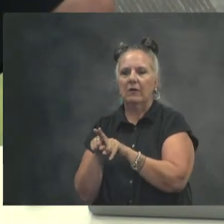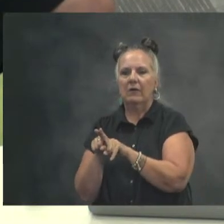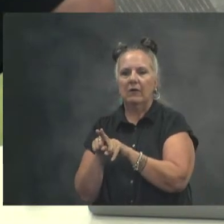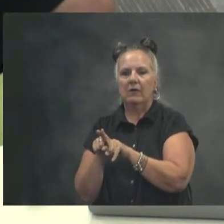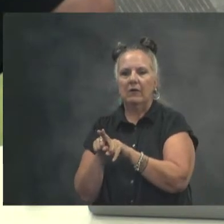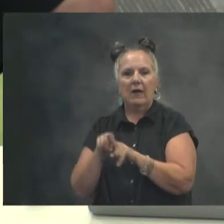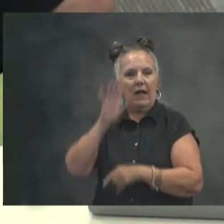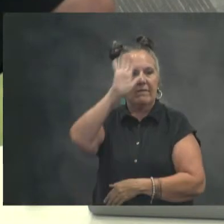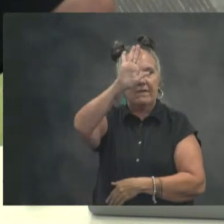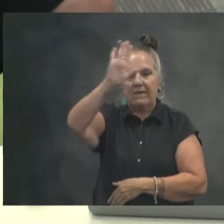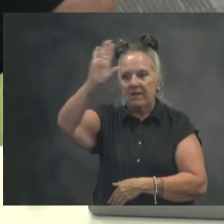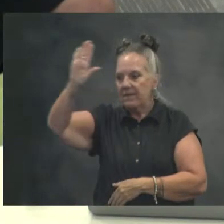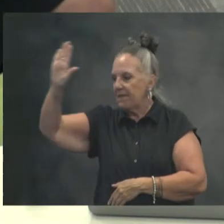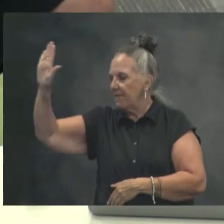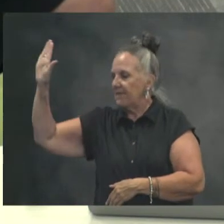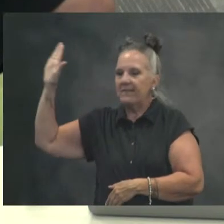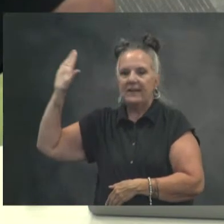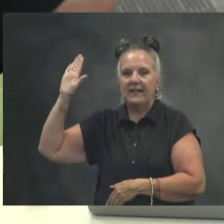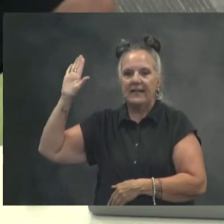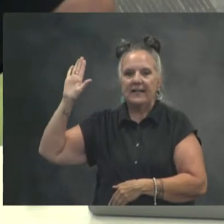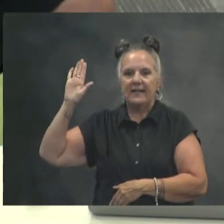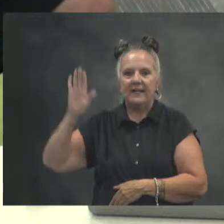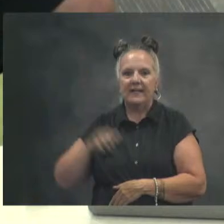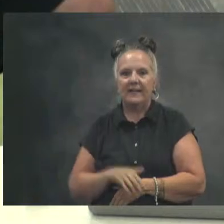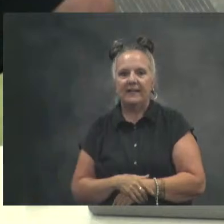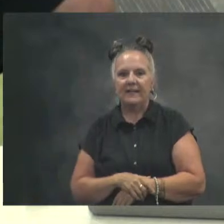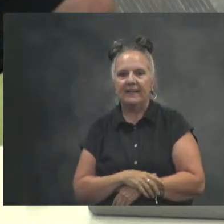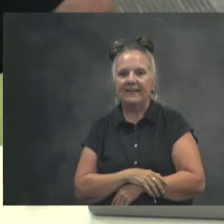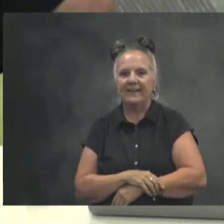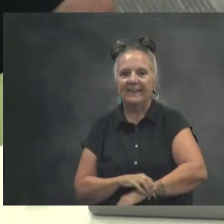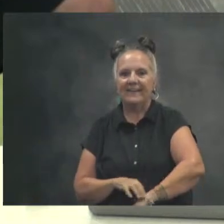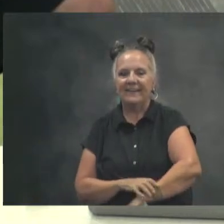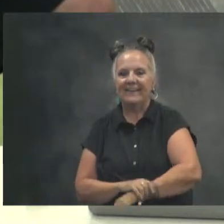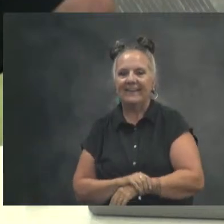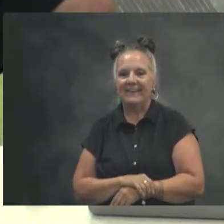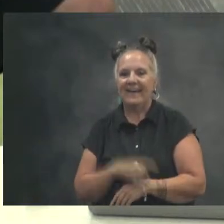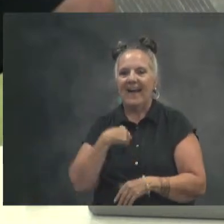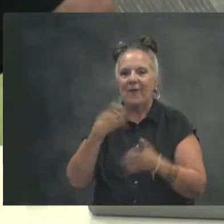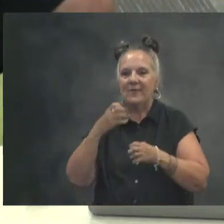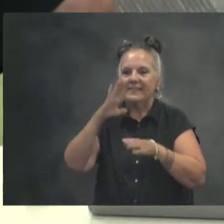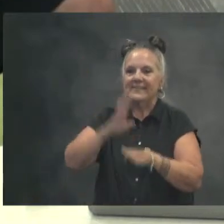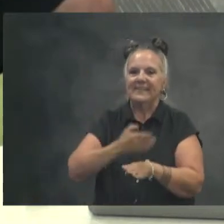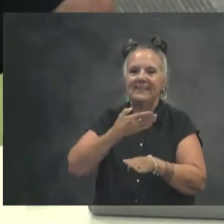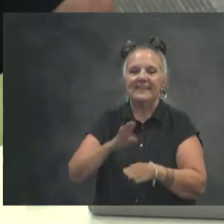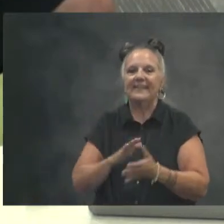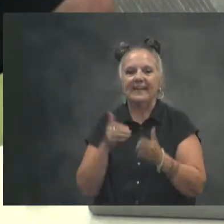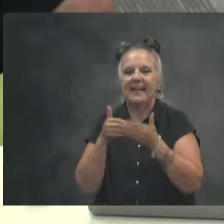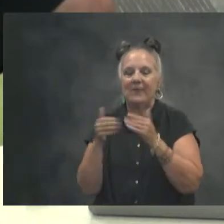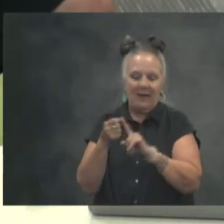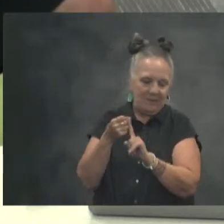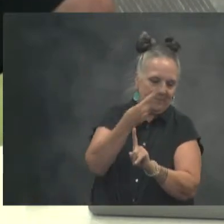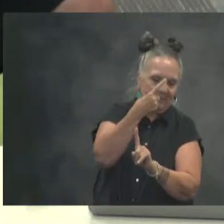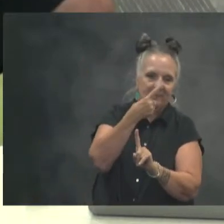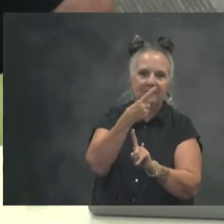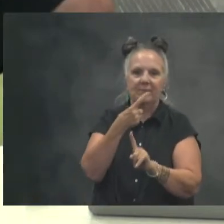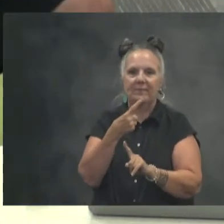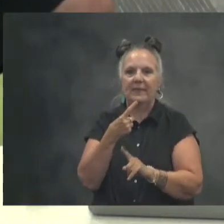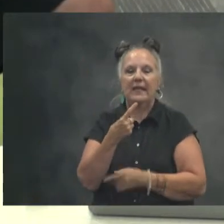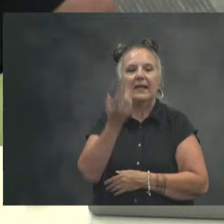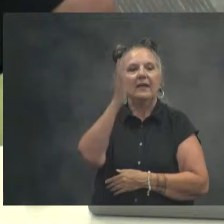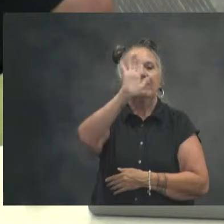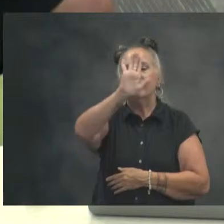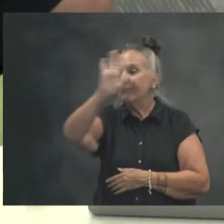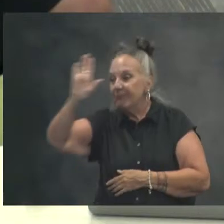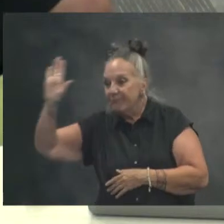everybody. I was going to start singing "Celebrate Good Time," but I'm not going to do that. But anyways, high fives around